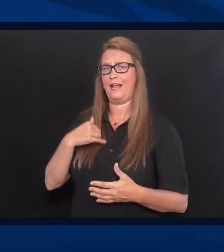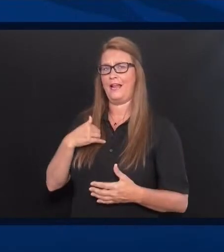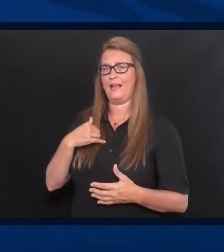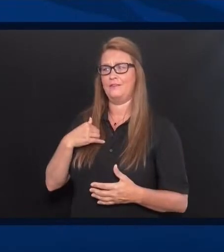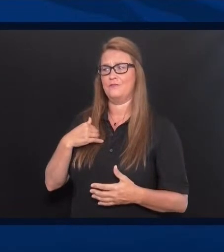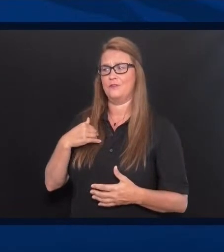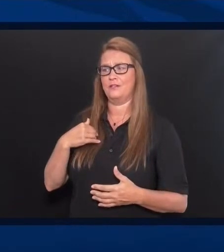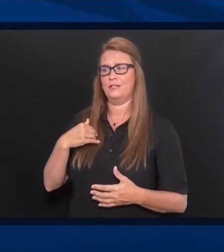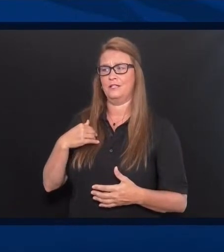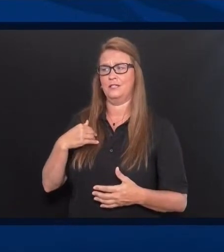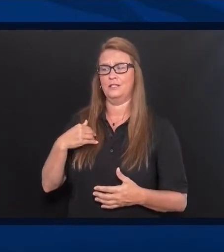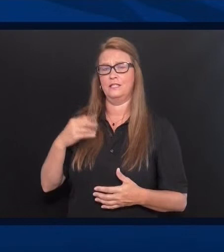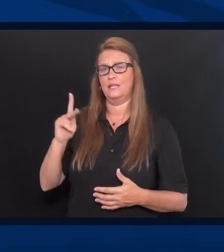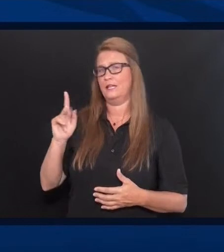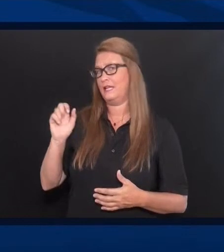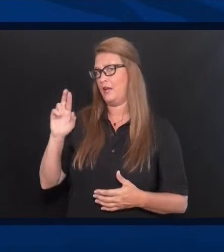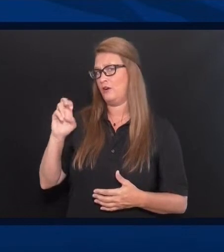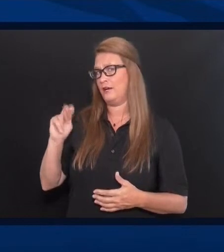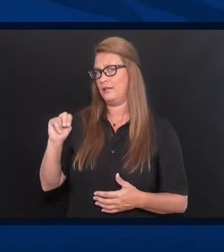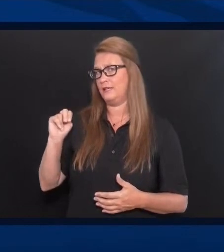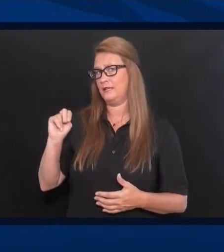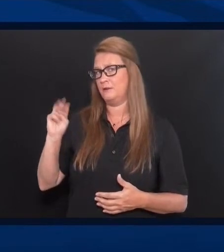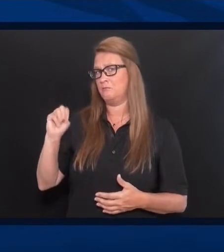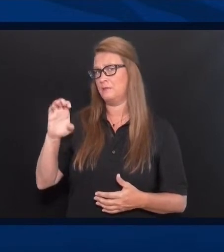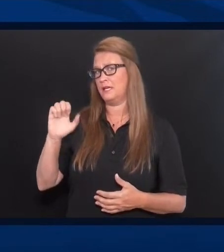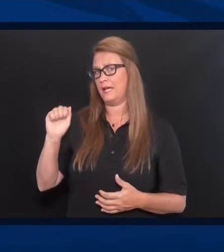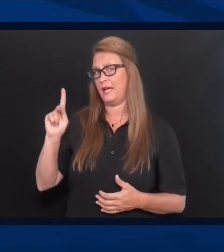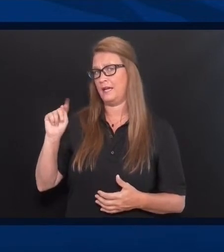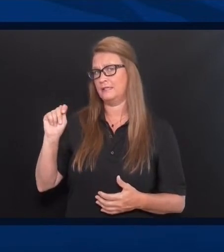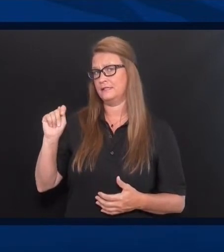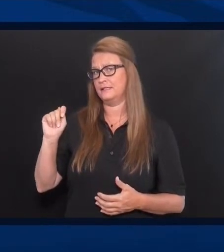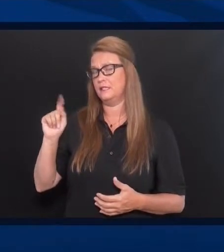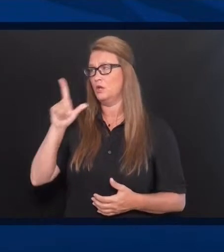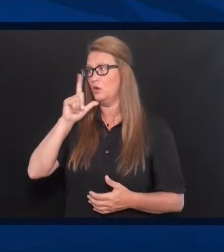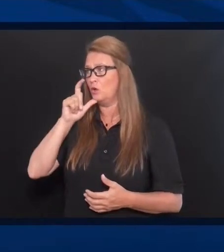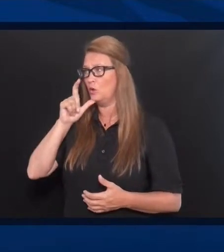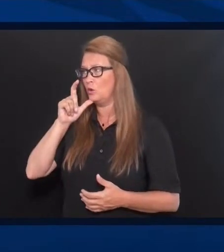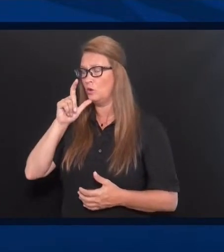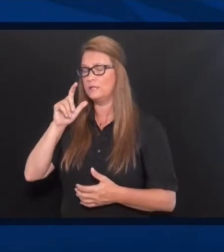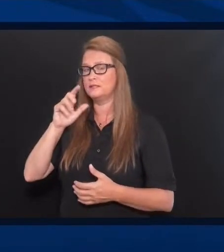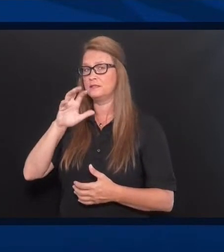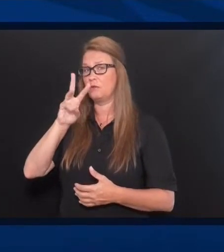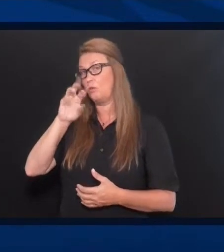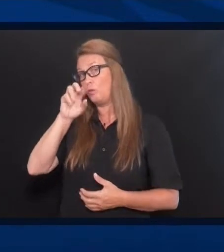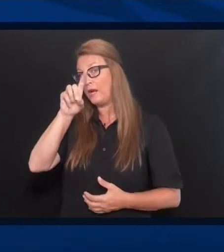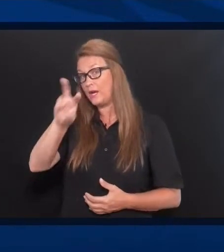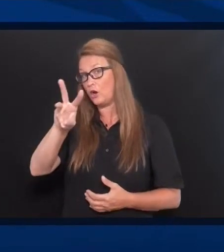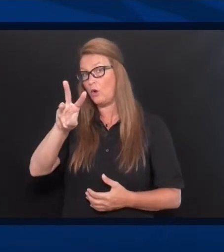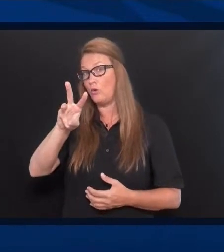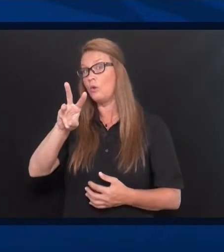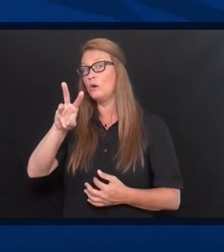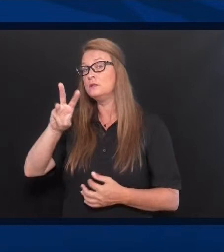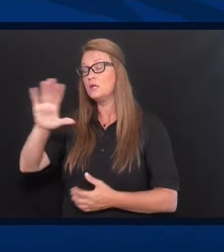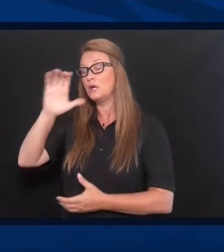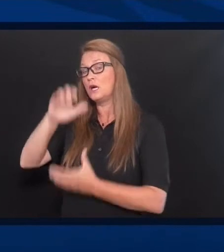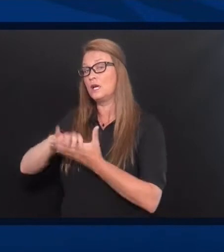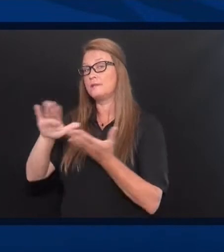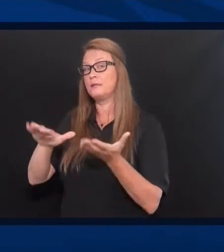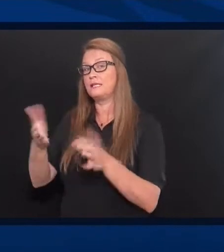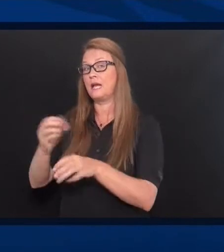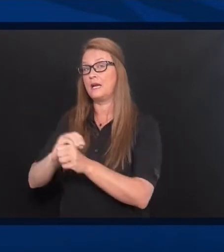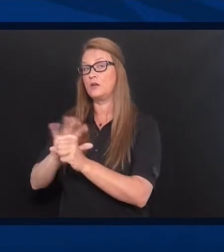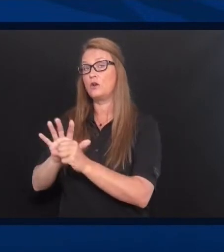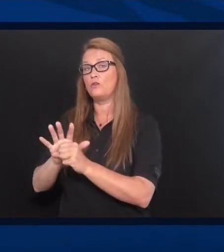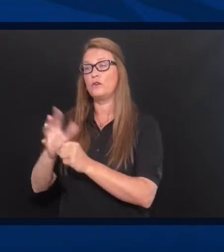McCaw is the widow of Dr. Sean McCaw, who died from COVID-19 complications in the spring. She was